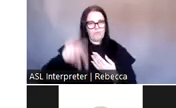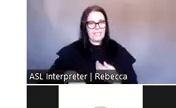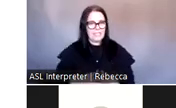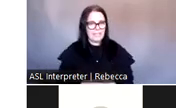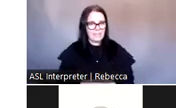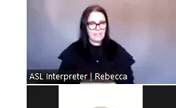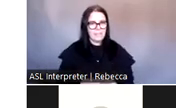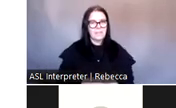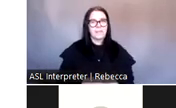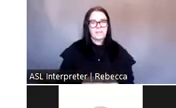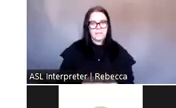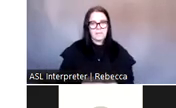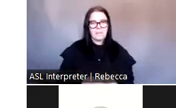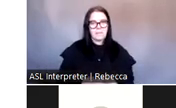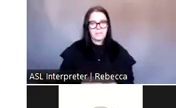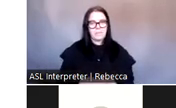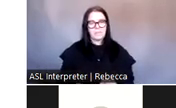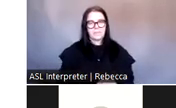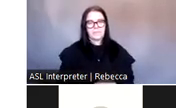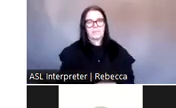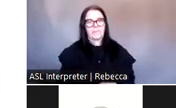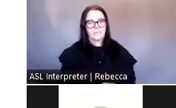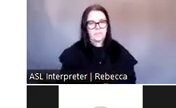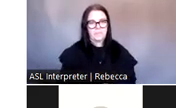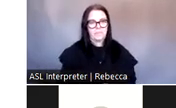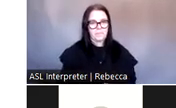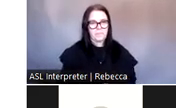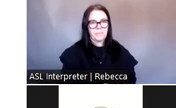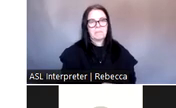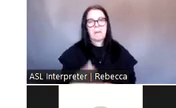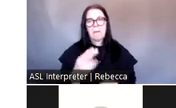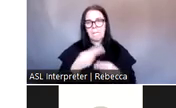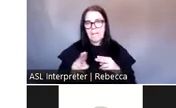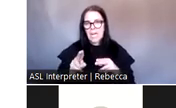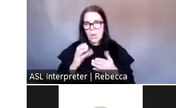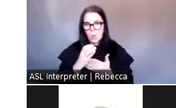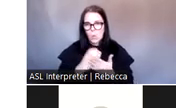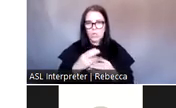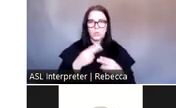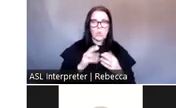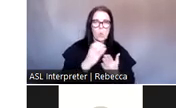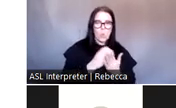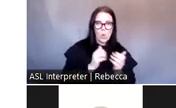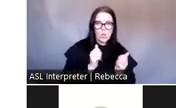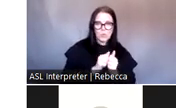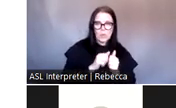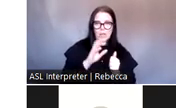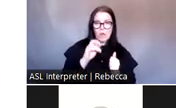Mini course, short course with credit. PD, skills blast. I like that term, Bruce.